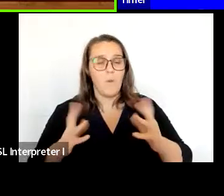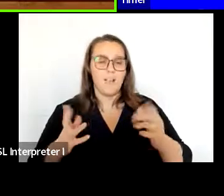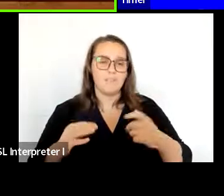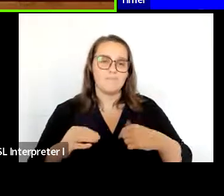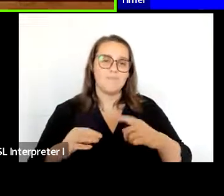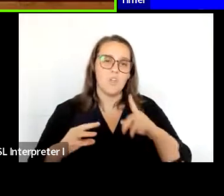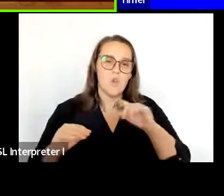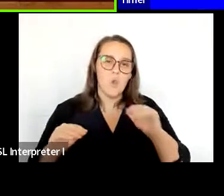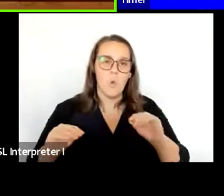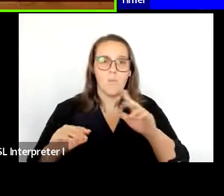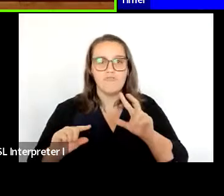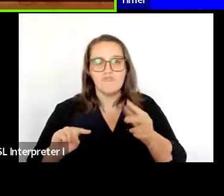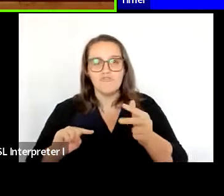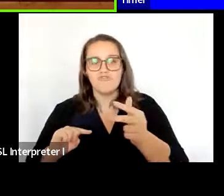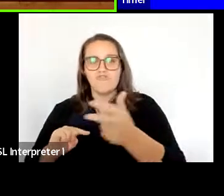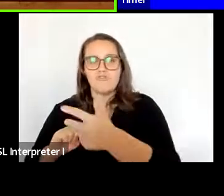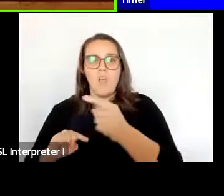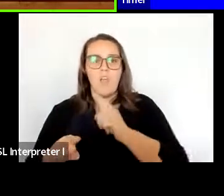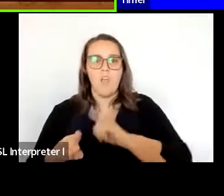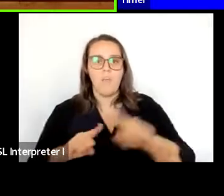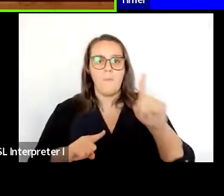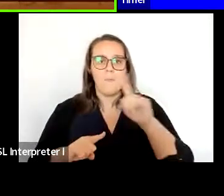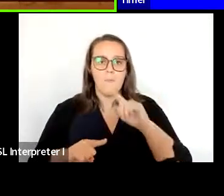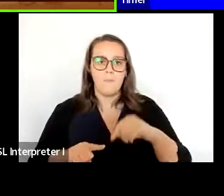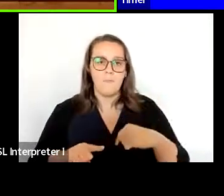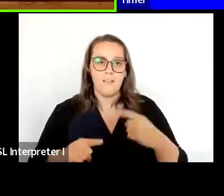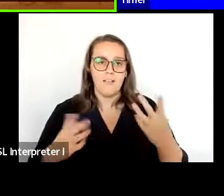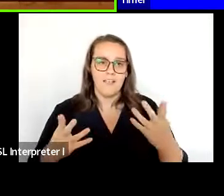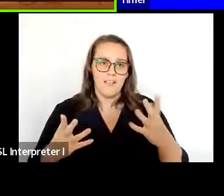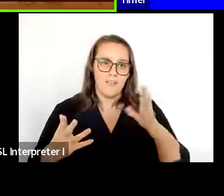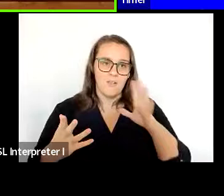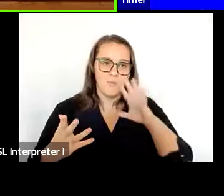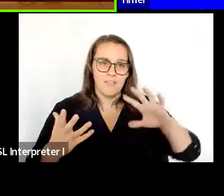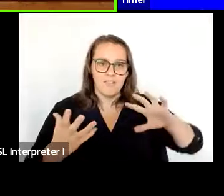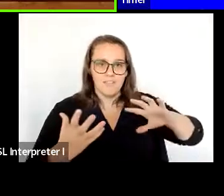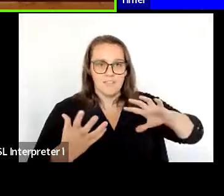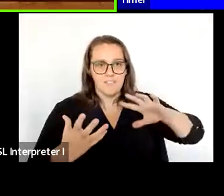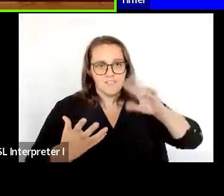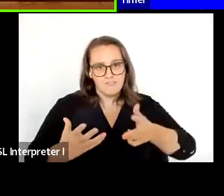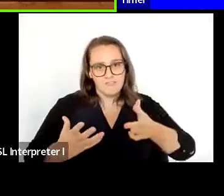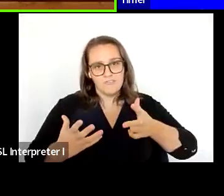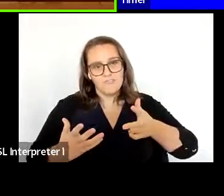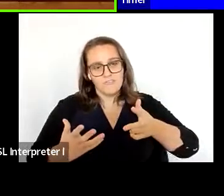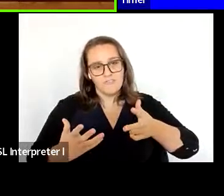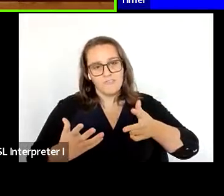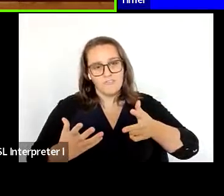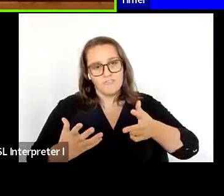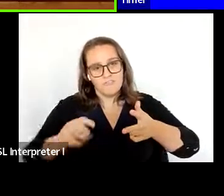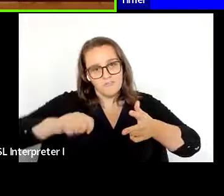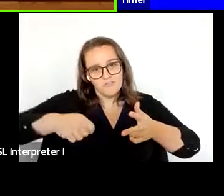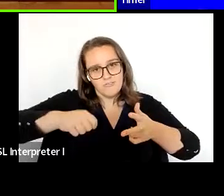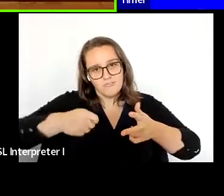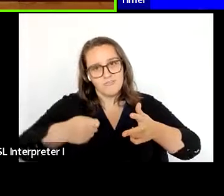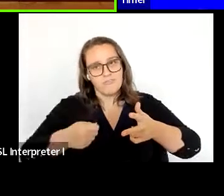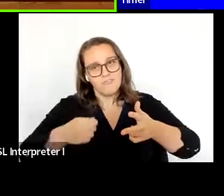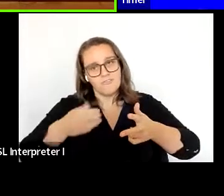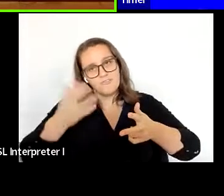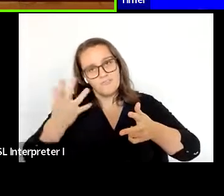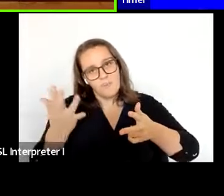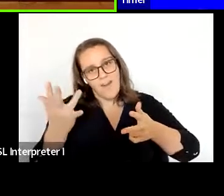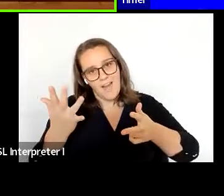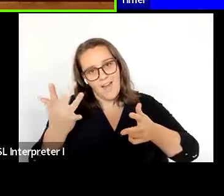and spilling their carbon into the atmosphere. But that's another side to these